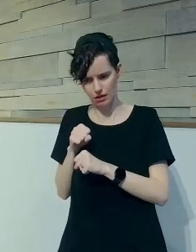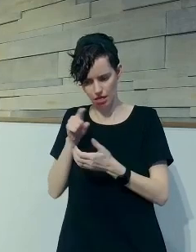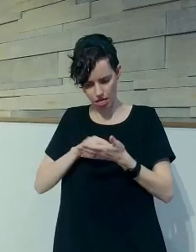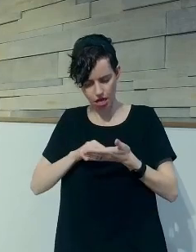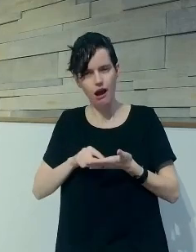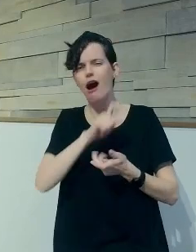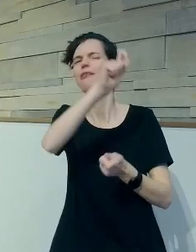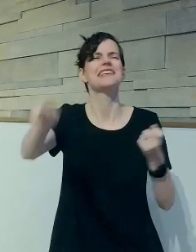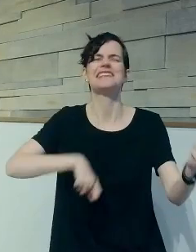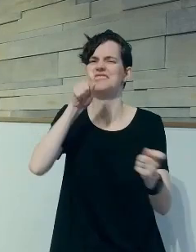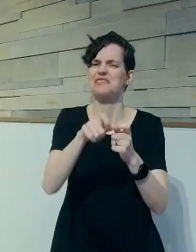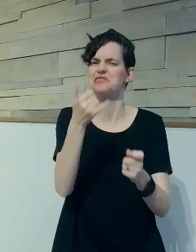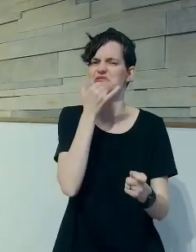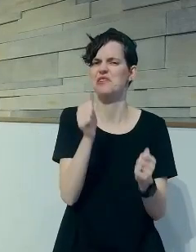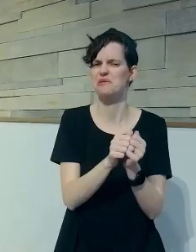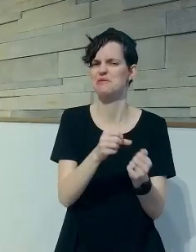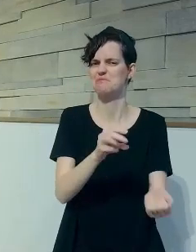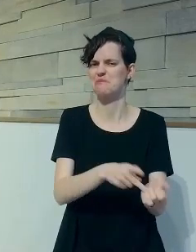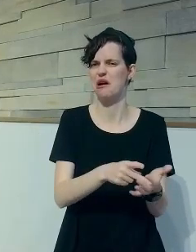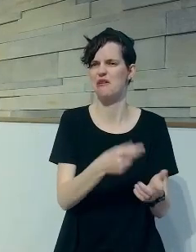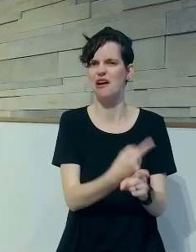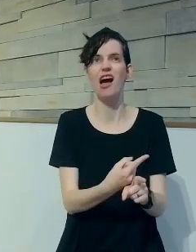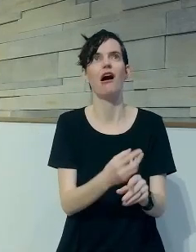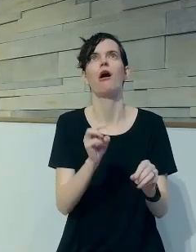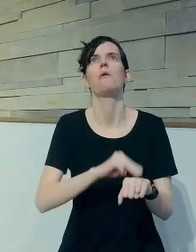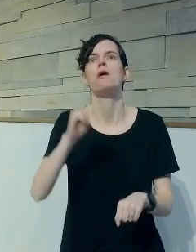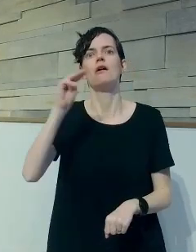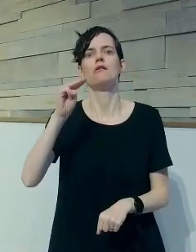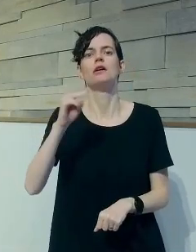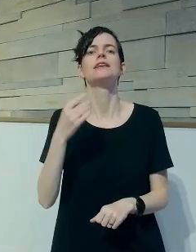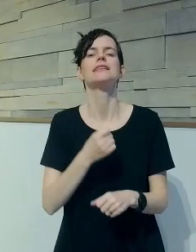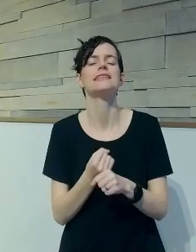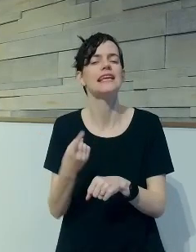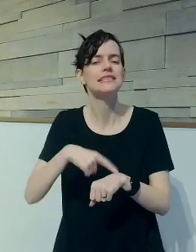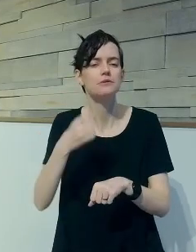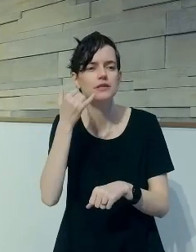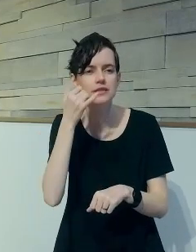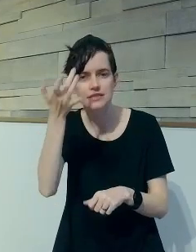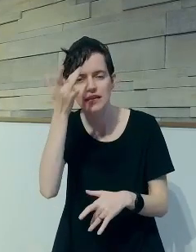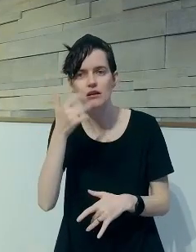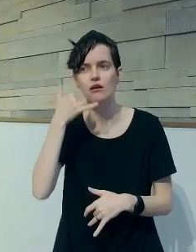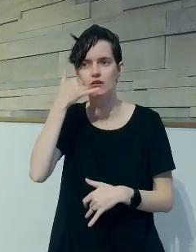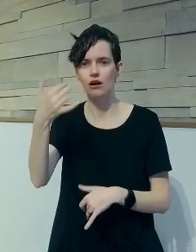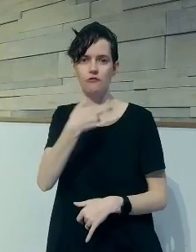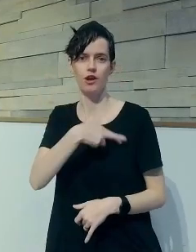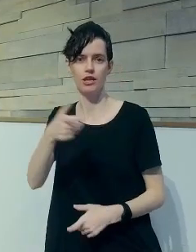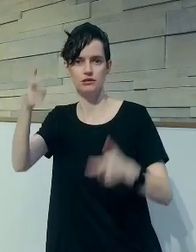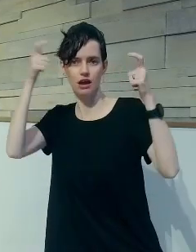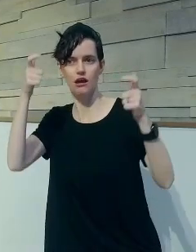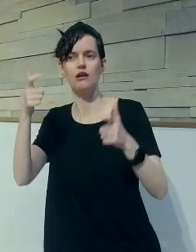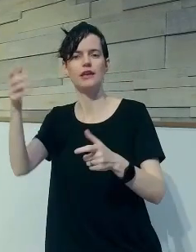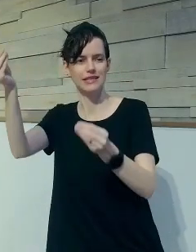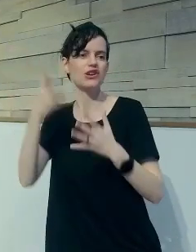diagnose exactly what was wrong with the Apostle Paul, right? It's a miracle. Next time you're sick, call up a religious scholar and they will tell you